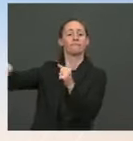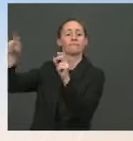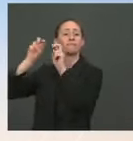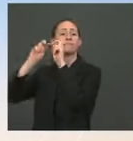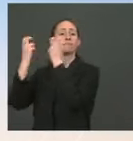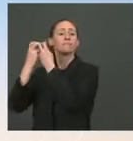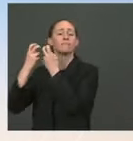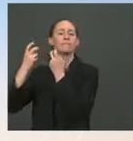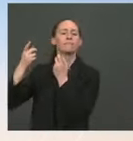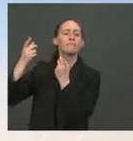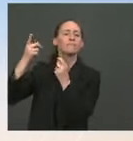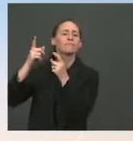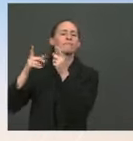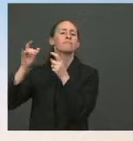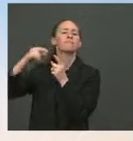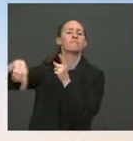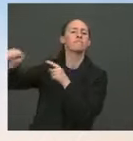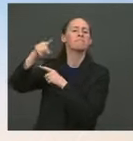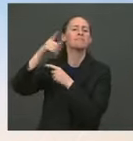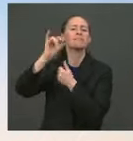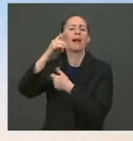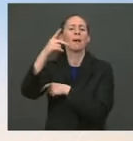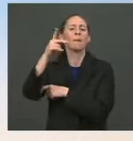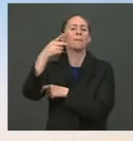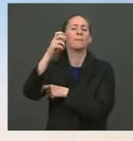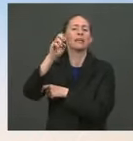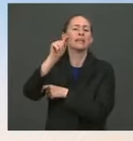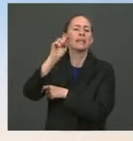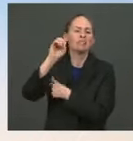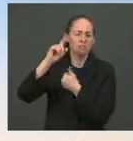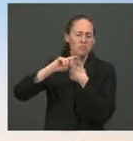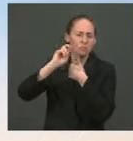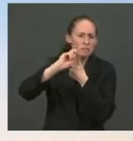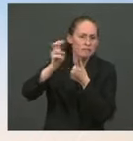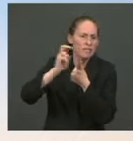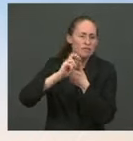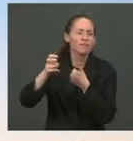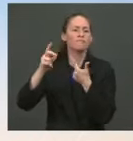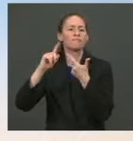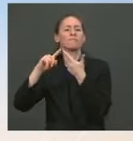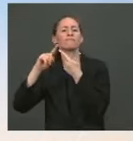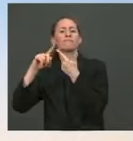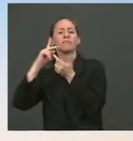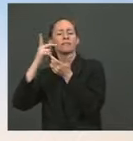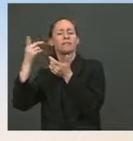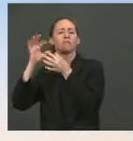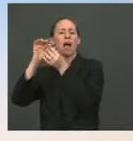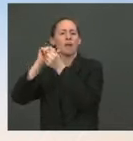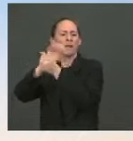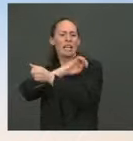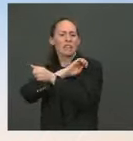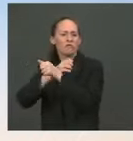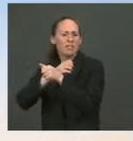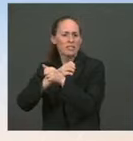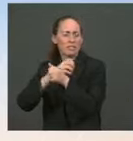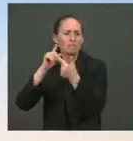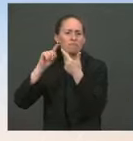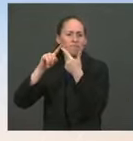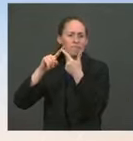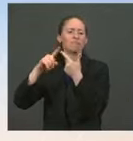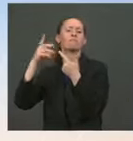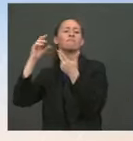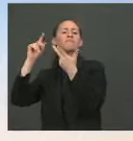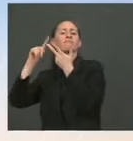Buttigieg, Transportation, Energy Secretary Jennifer Granholm, Commerce Secretary Gina Raimondo, who's just here clearly,